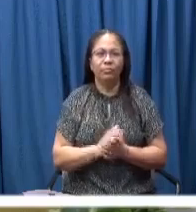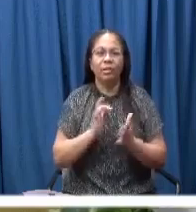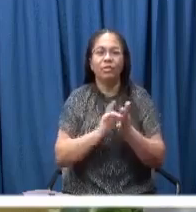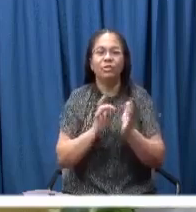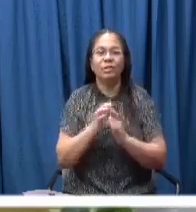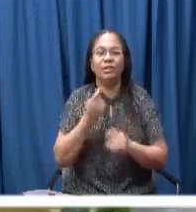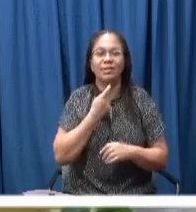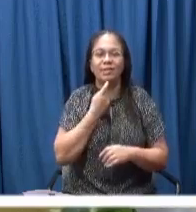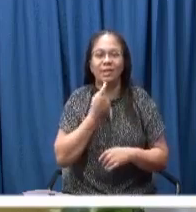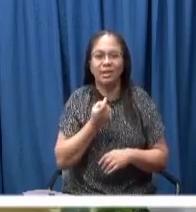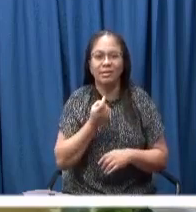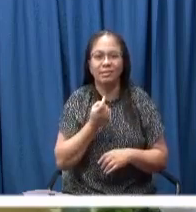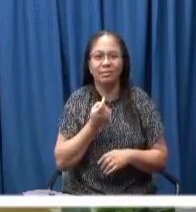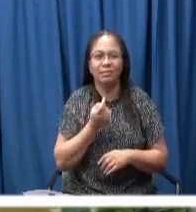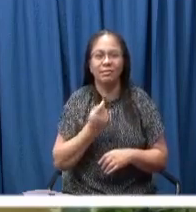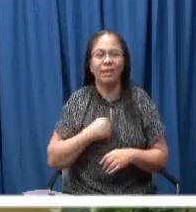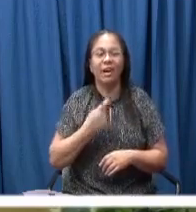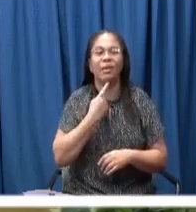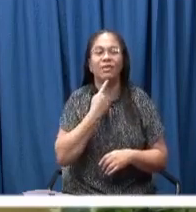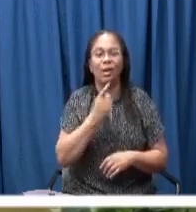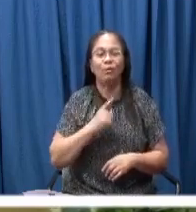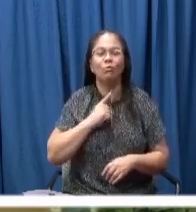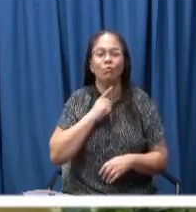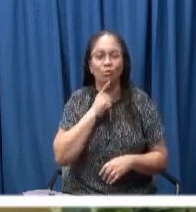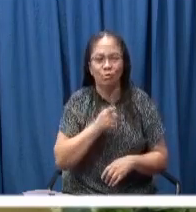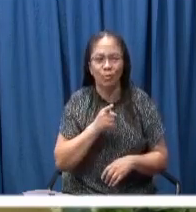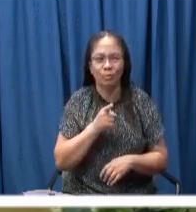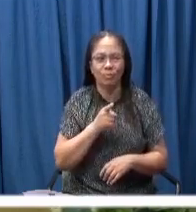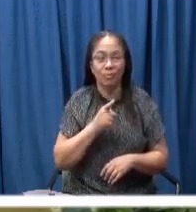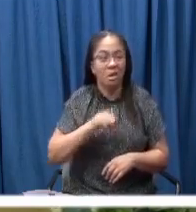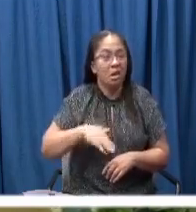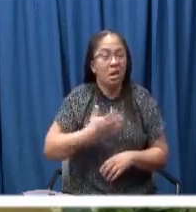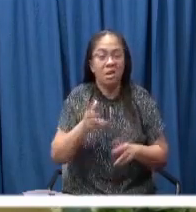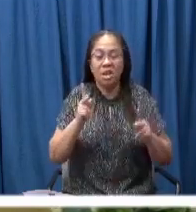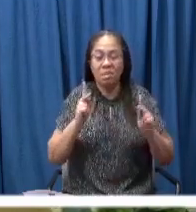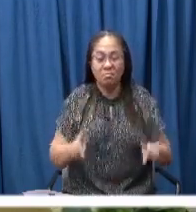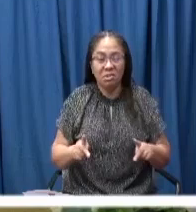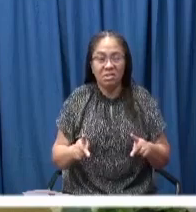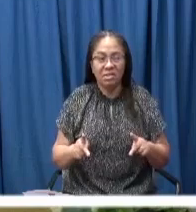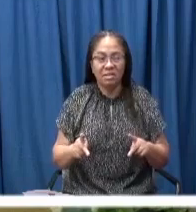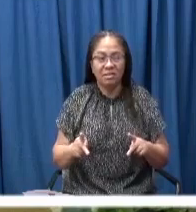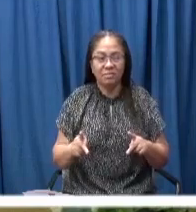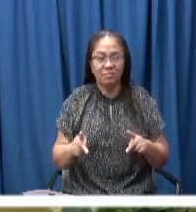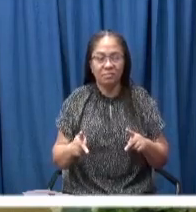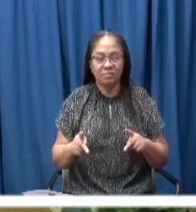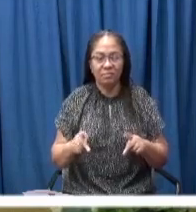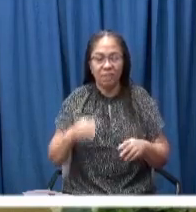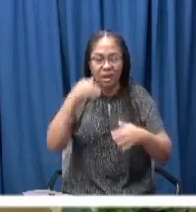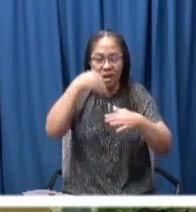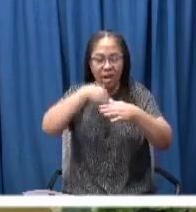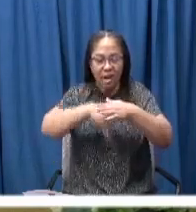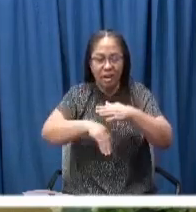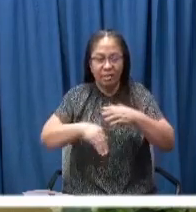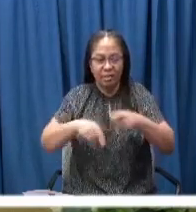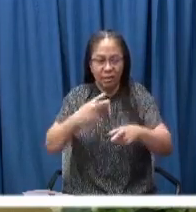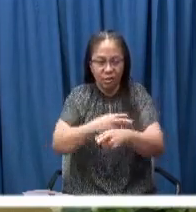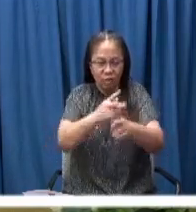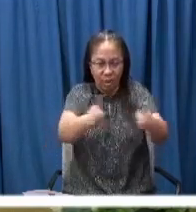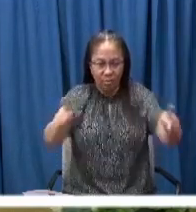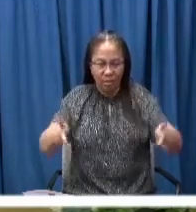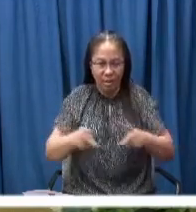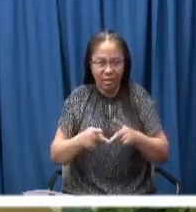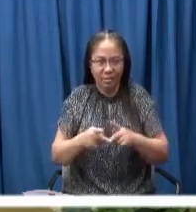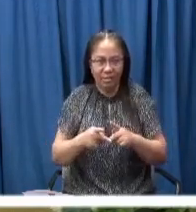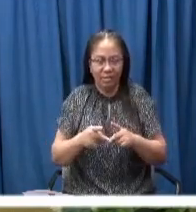Jesus said, I tell you most solemnly, anyone who does not enter the sheepfold through the gate,